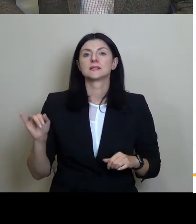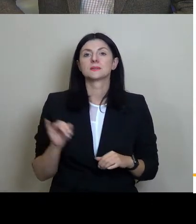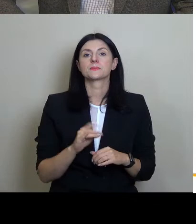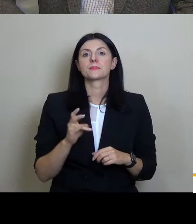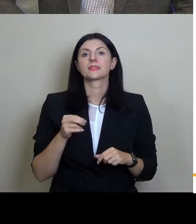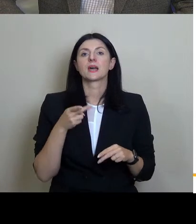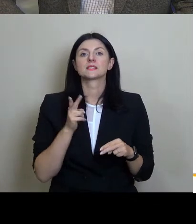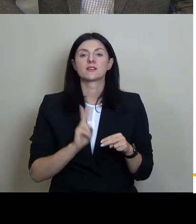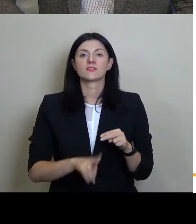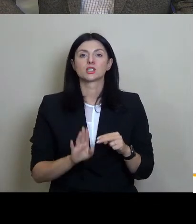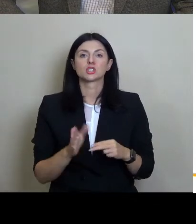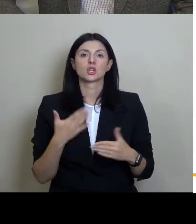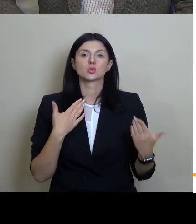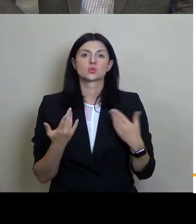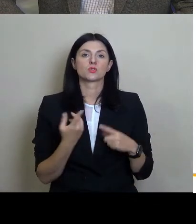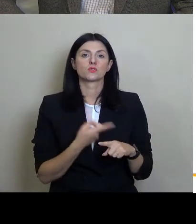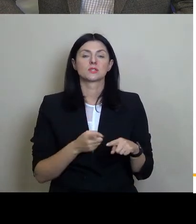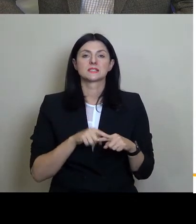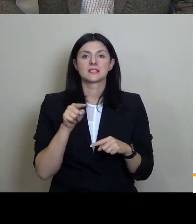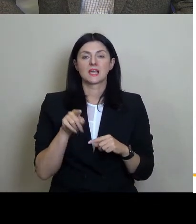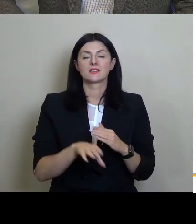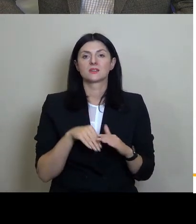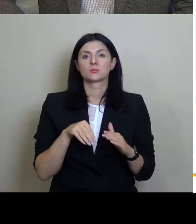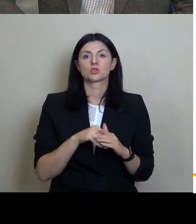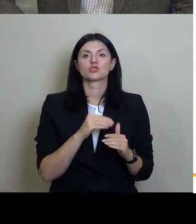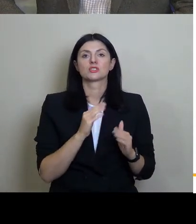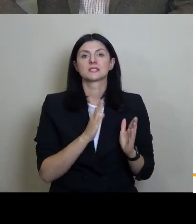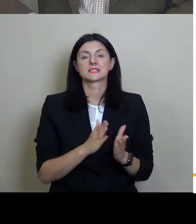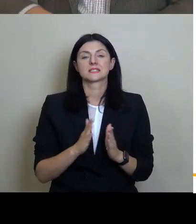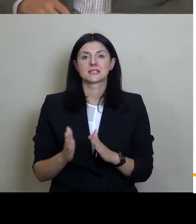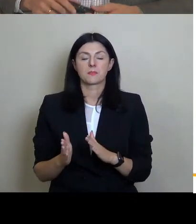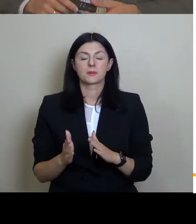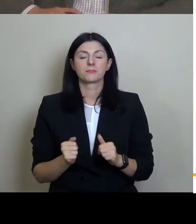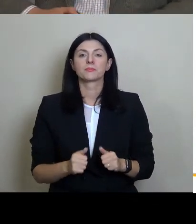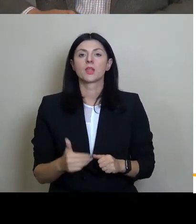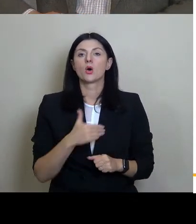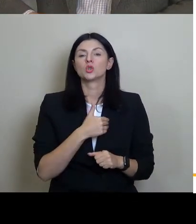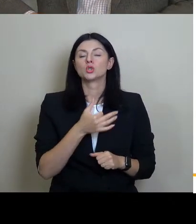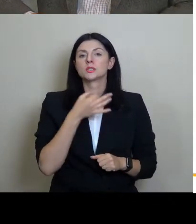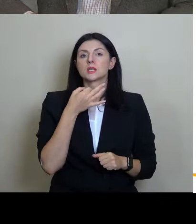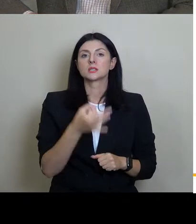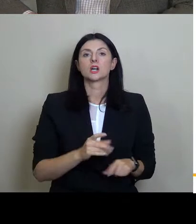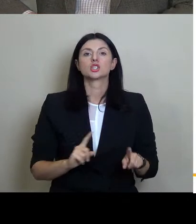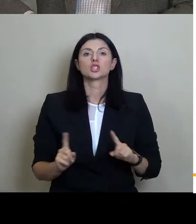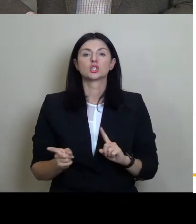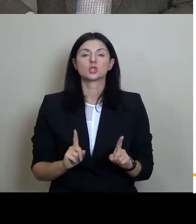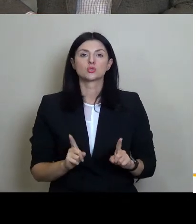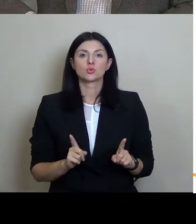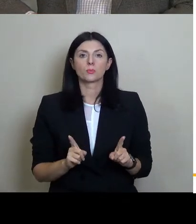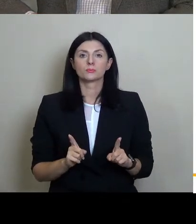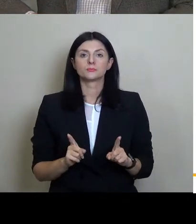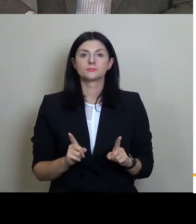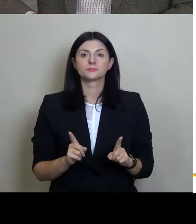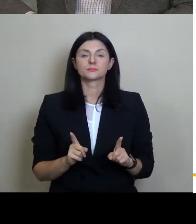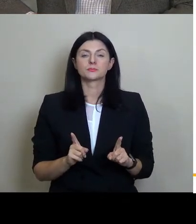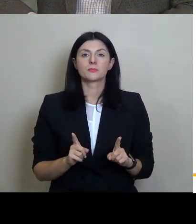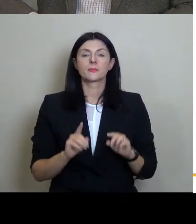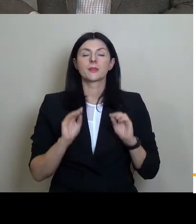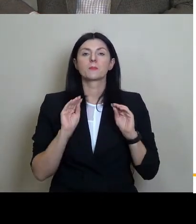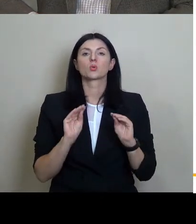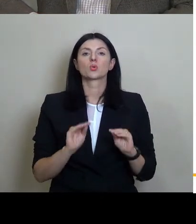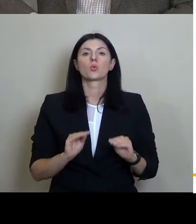constituency or a multi-mandate constituency. And to complete the discussion of this particular electoral system, I'd like to tell you the